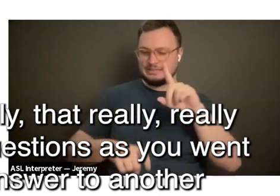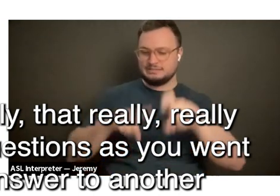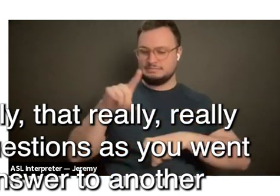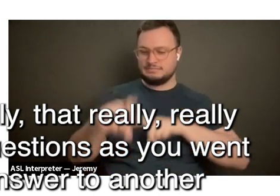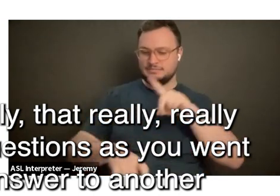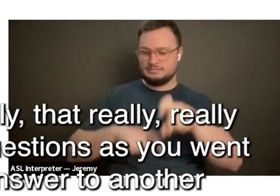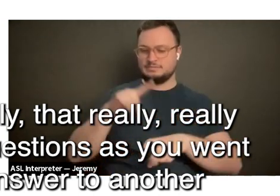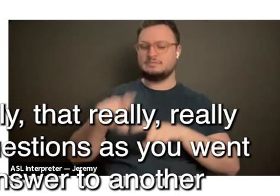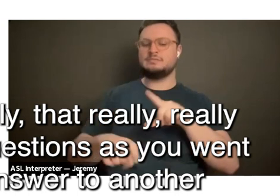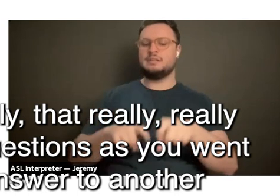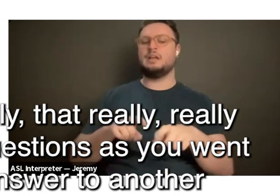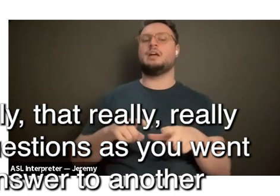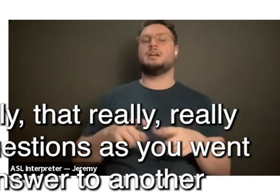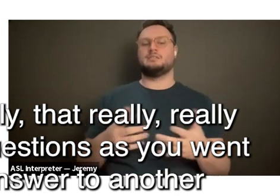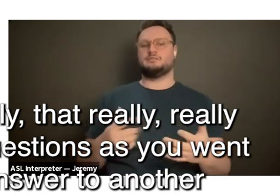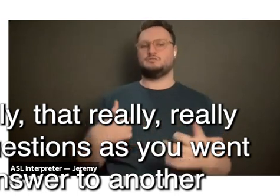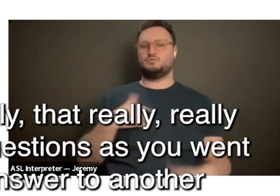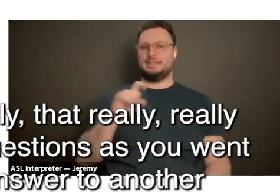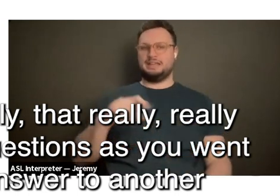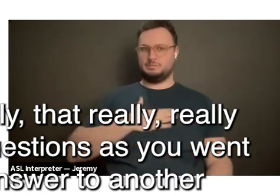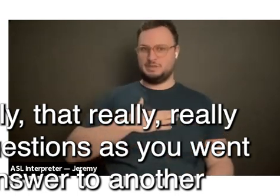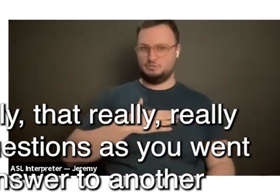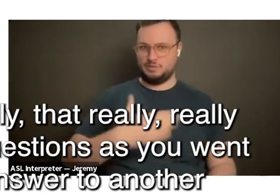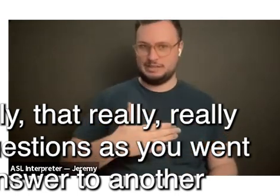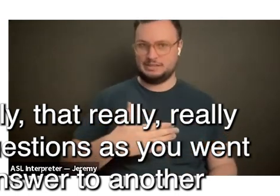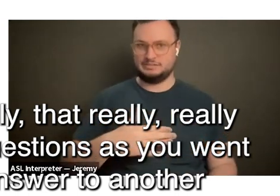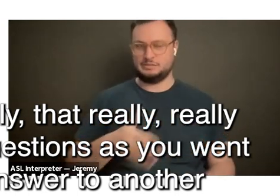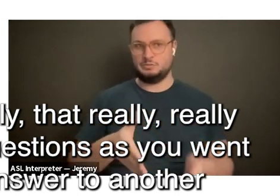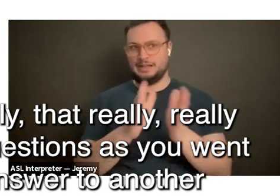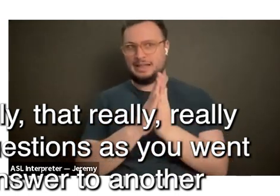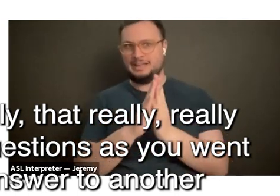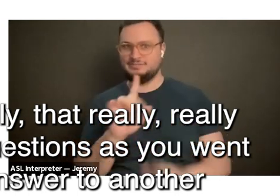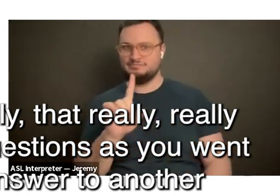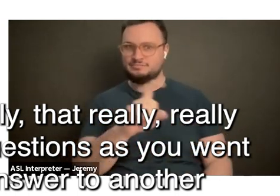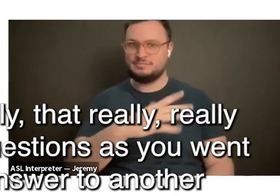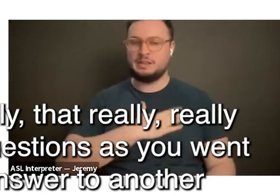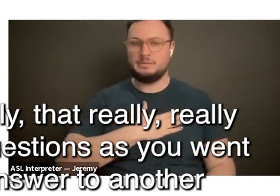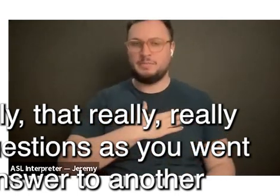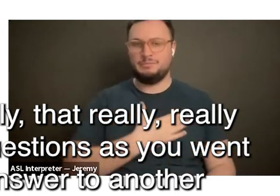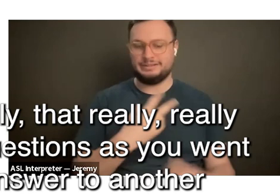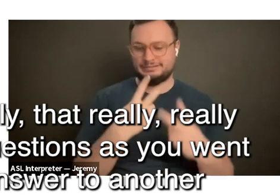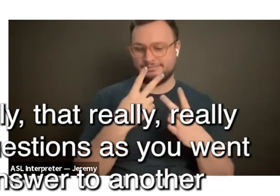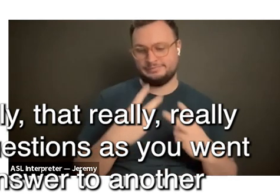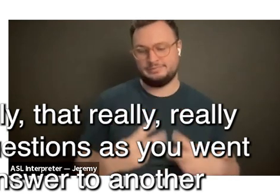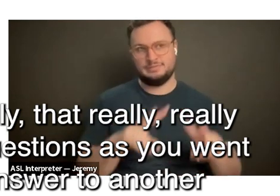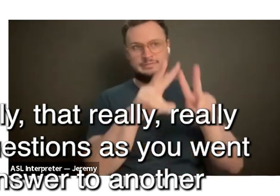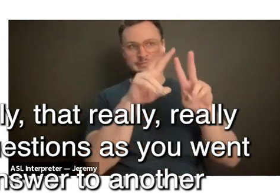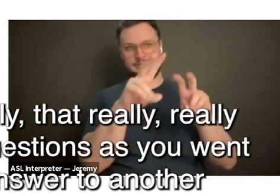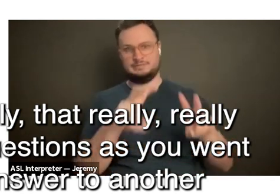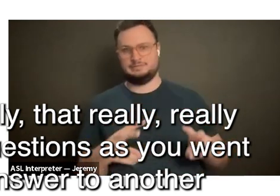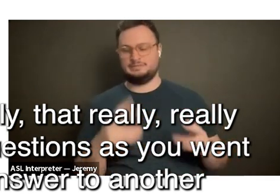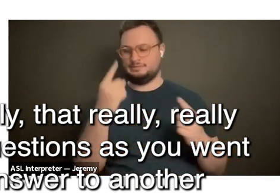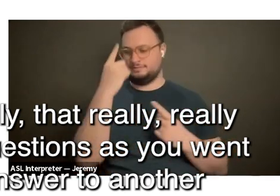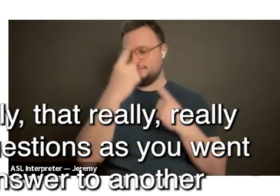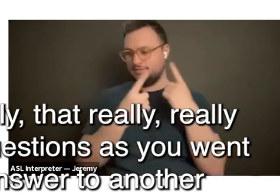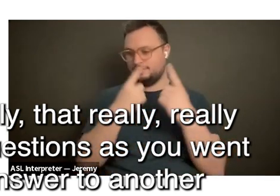that we have to be willing to ask questions and be willing to look for the answers and sit still with the answers